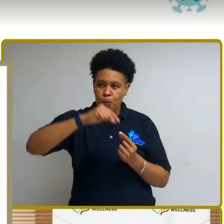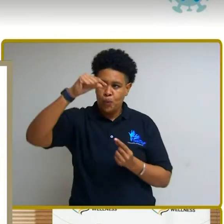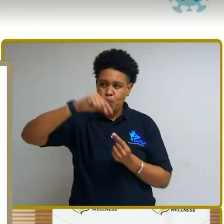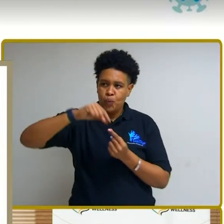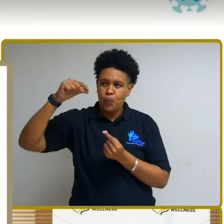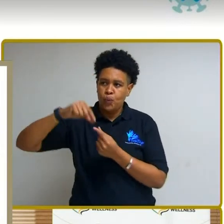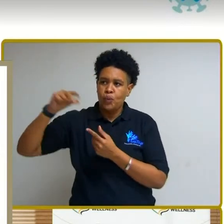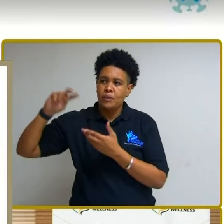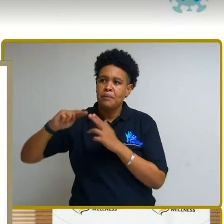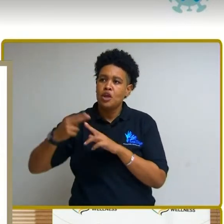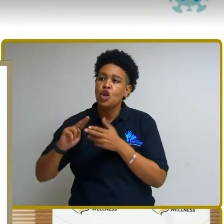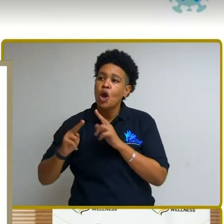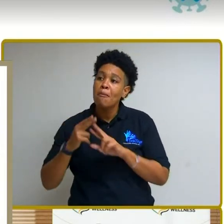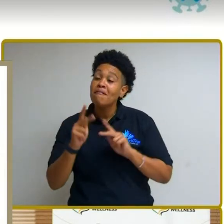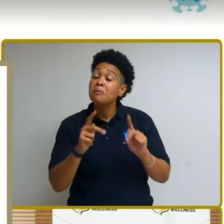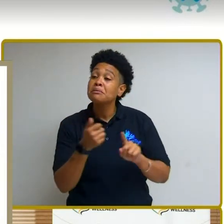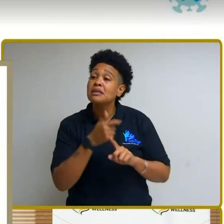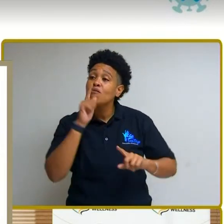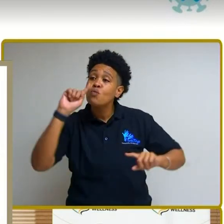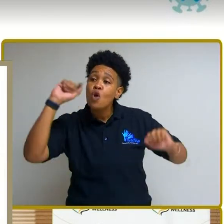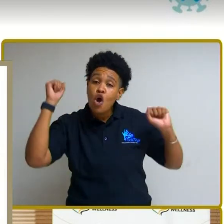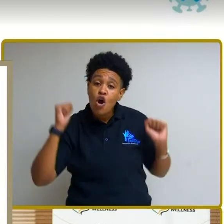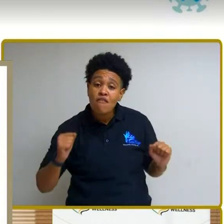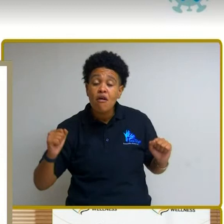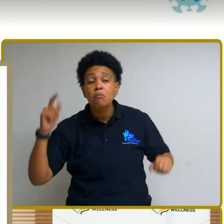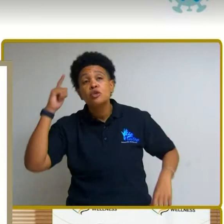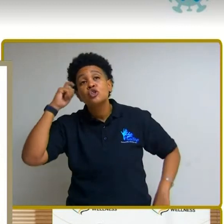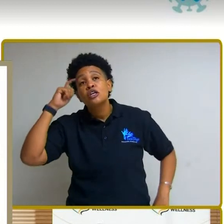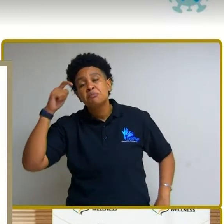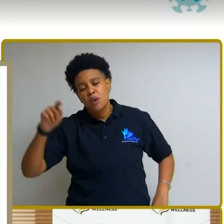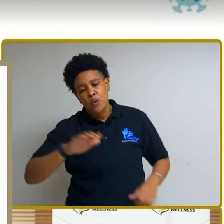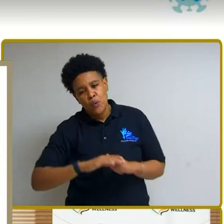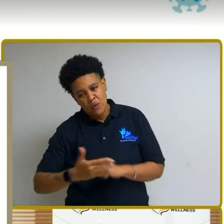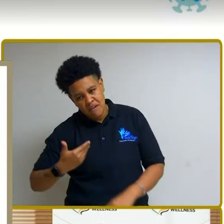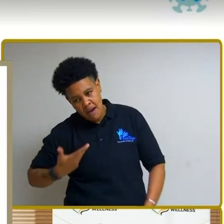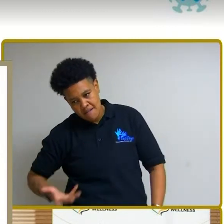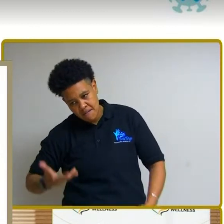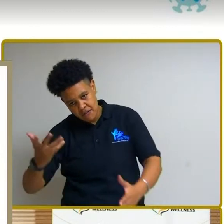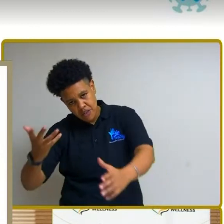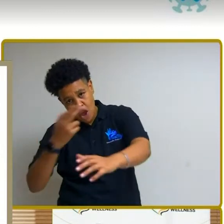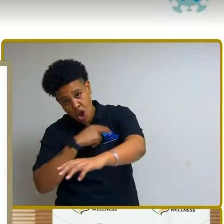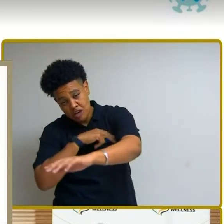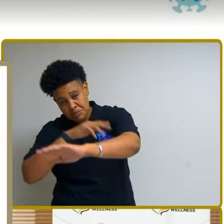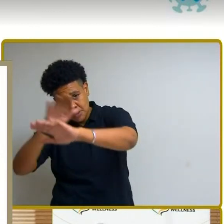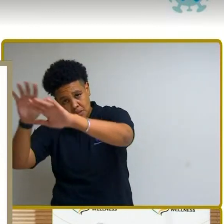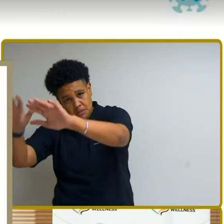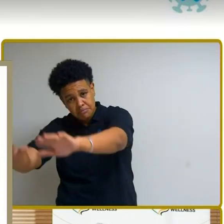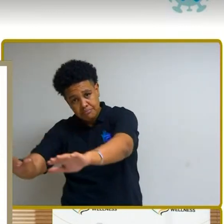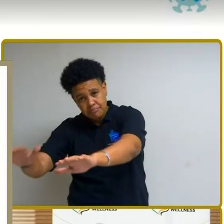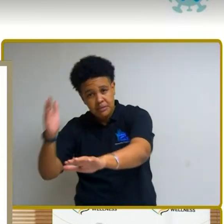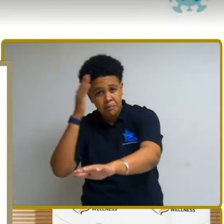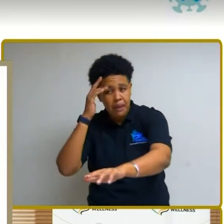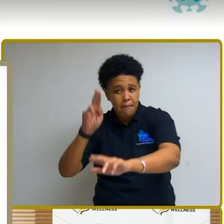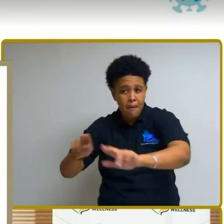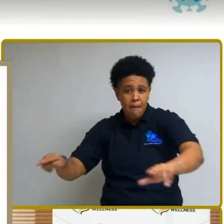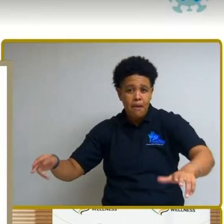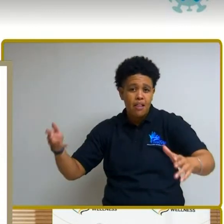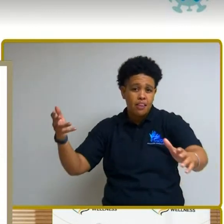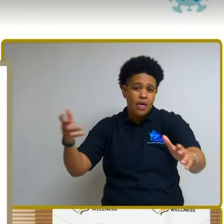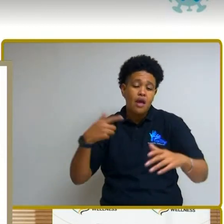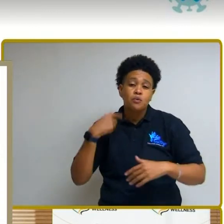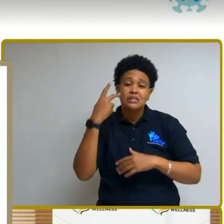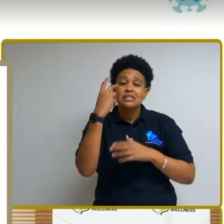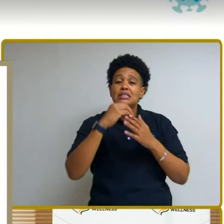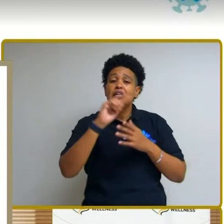hospitalizations, meaning the number of persons confirmed and suspected cases of COVID that are on hospital beds. We would have seen again